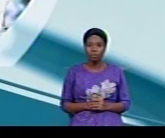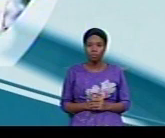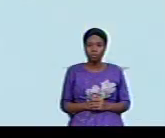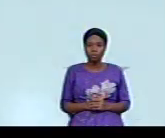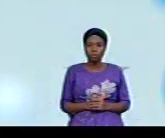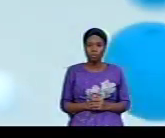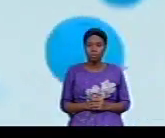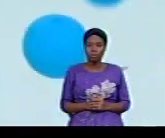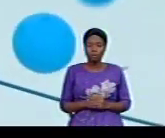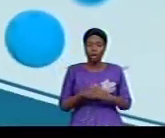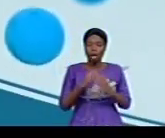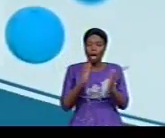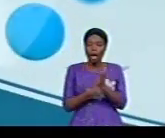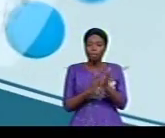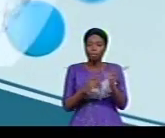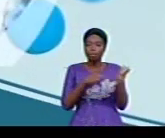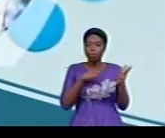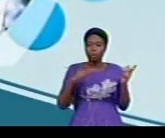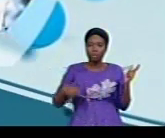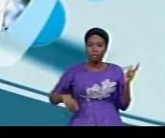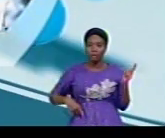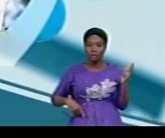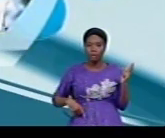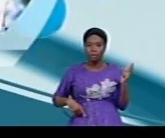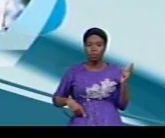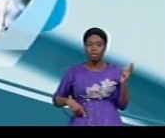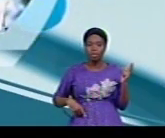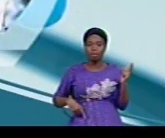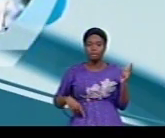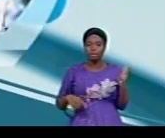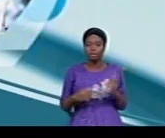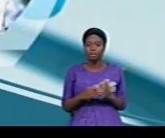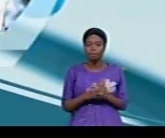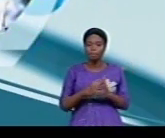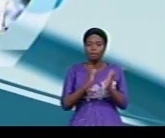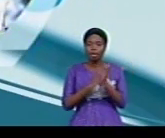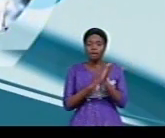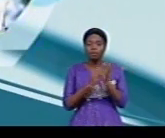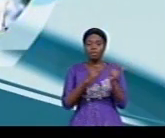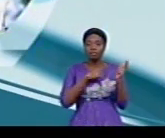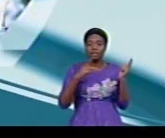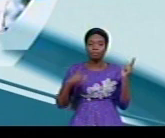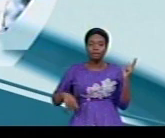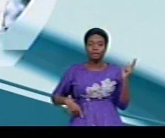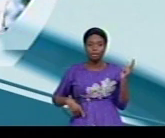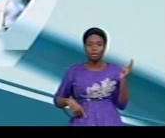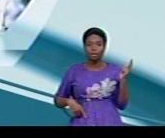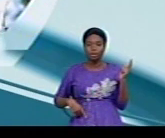Praise the Lord. Everybody praise the Lord.